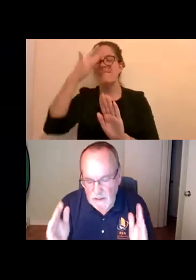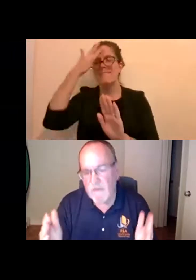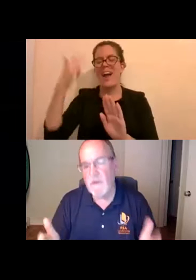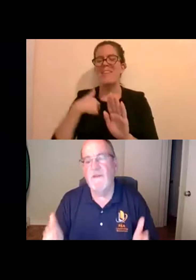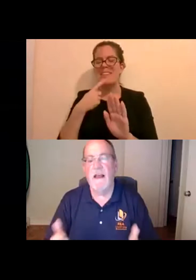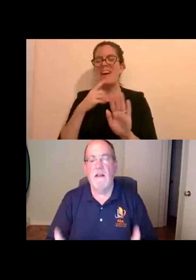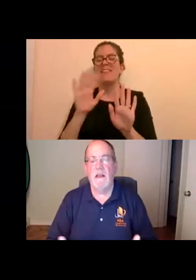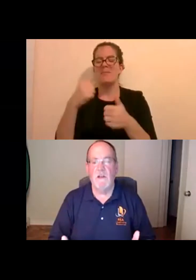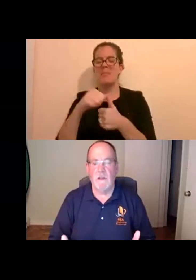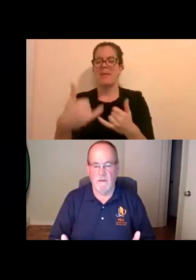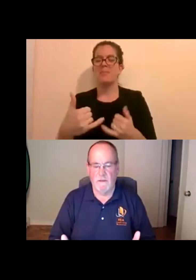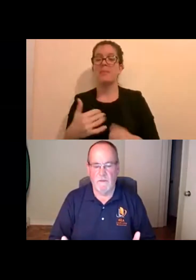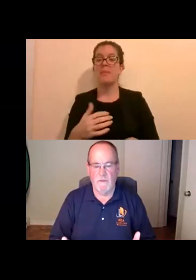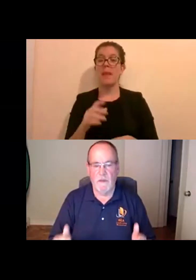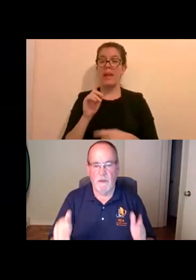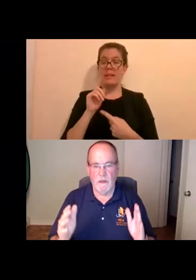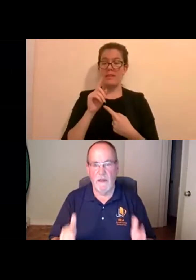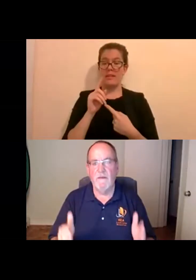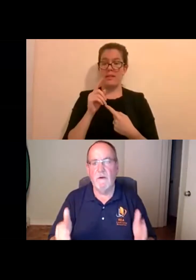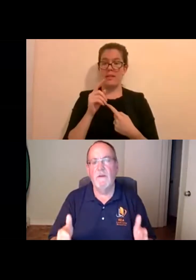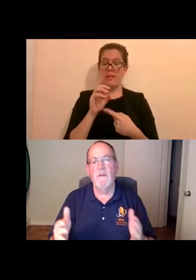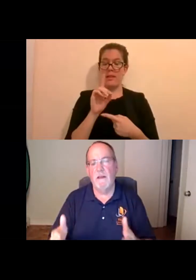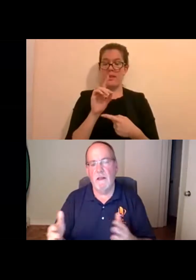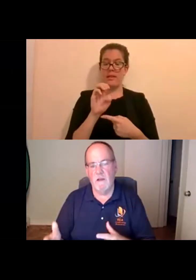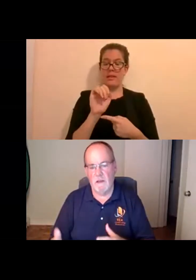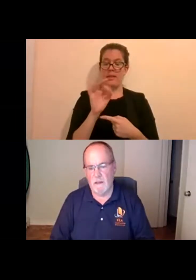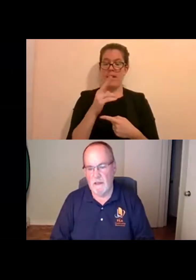The Deafhood Foundation,